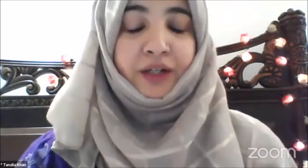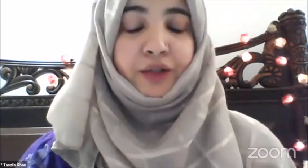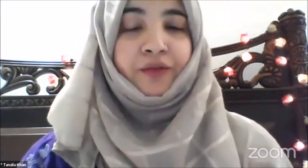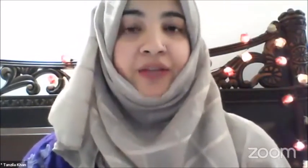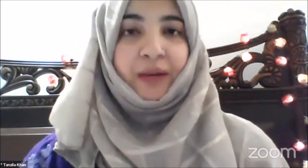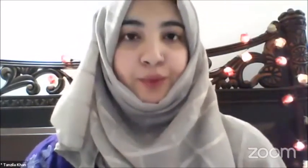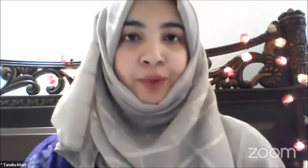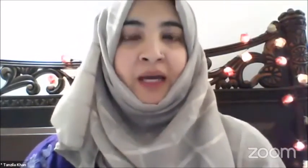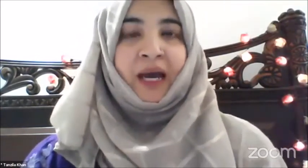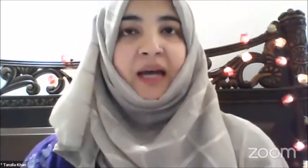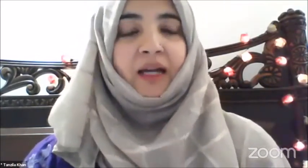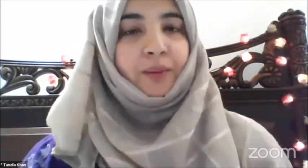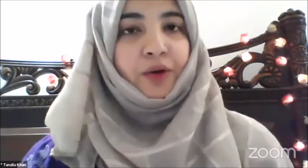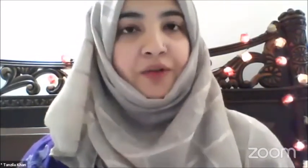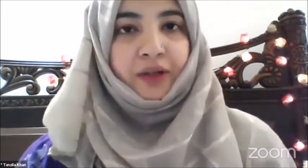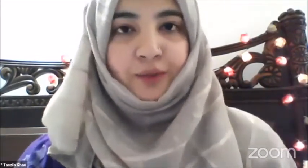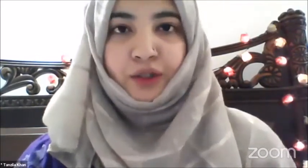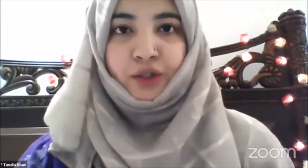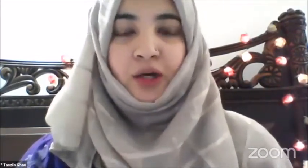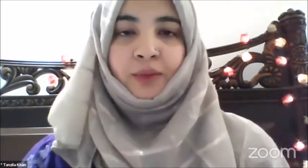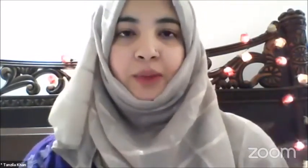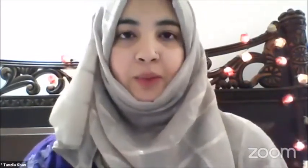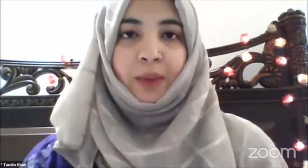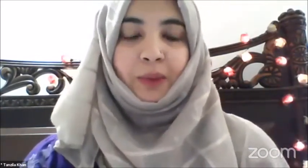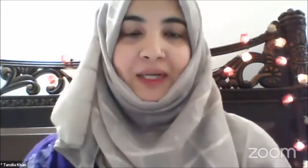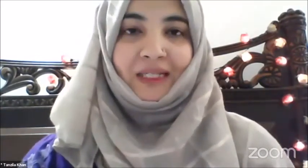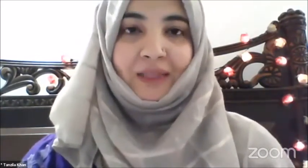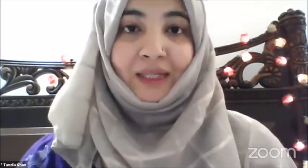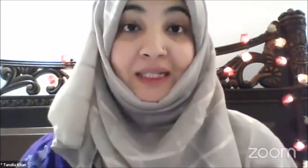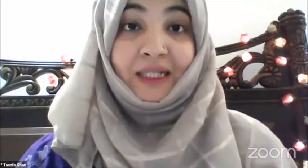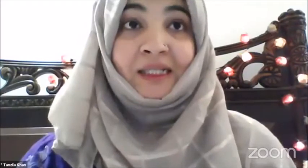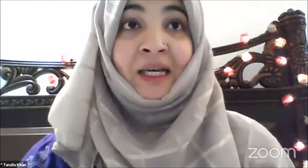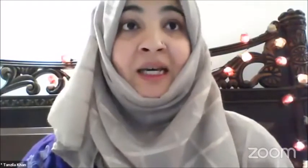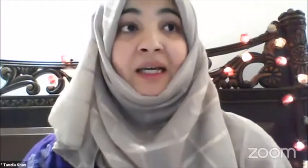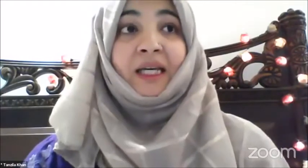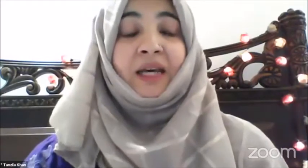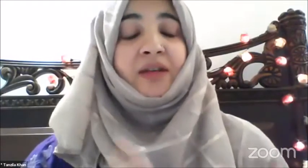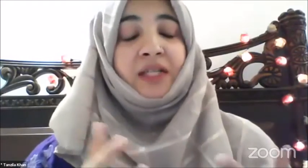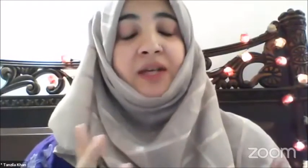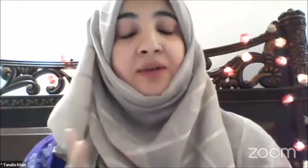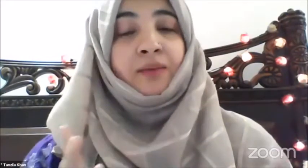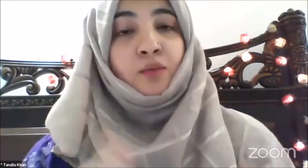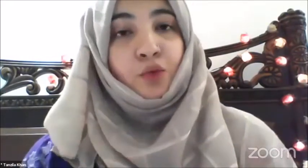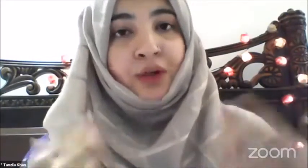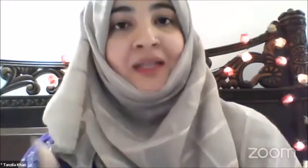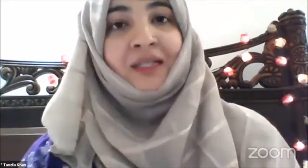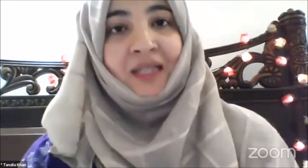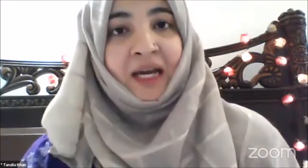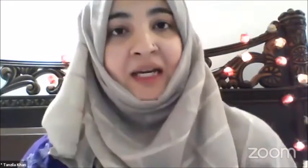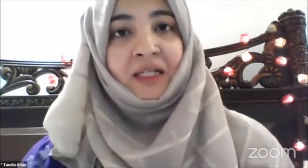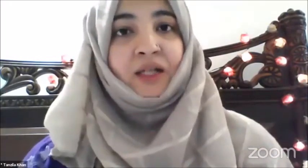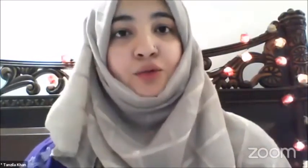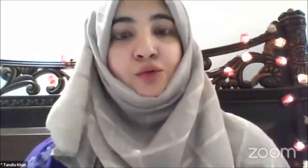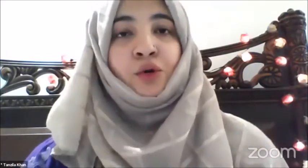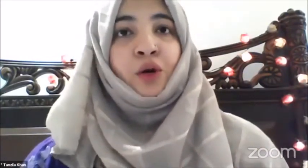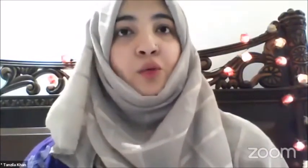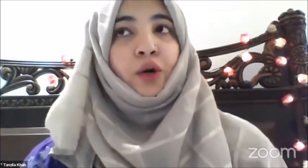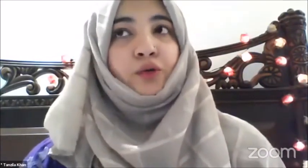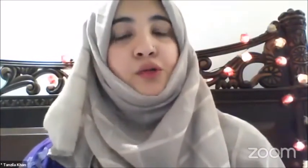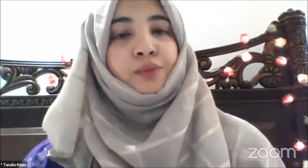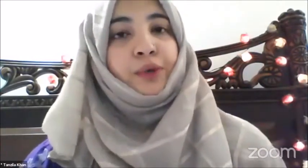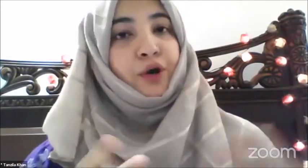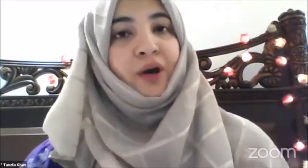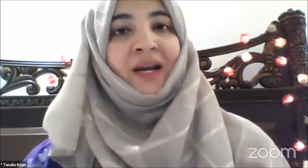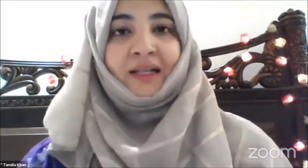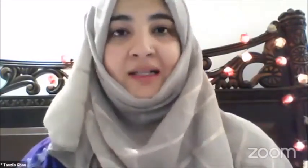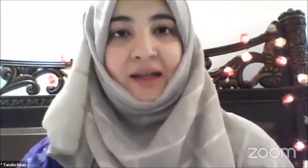included Theater of Taboo and a couple of other workshops with women with disabilities gave us even more insight into what